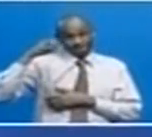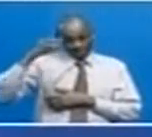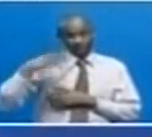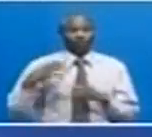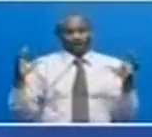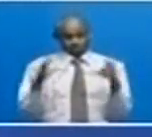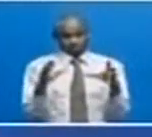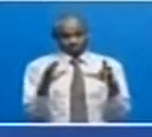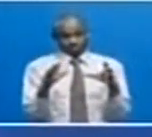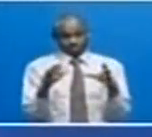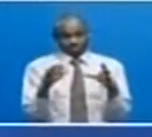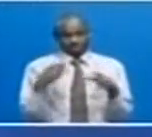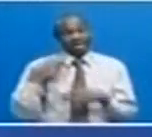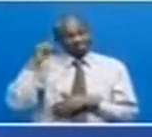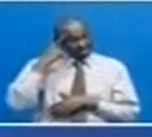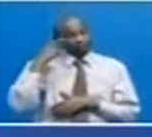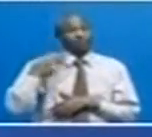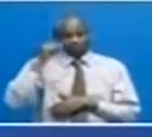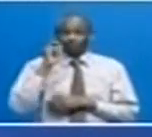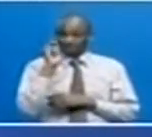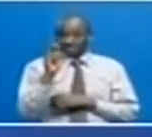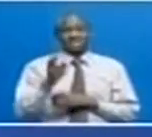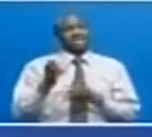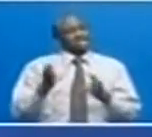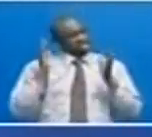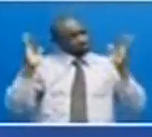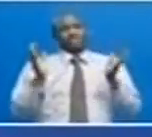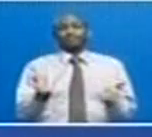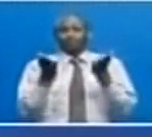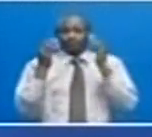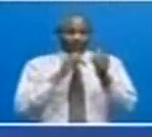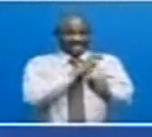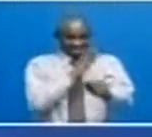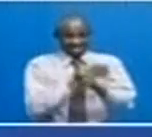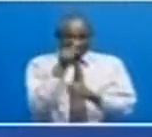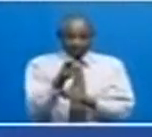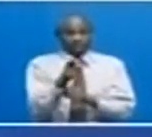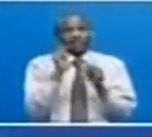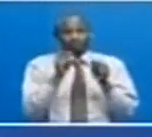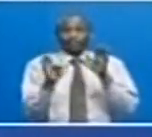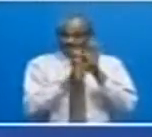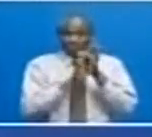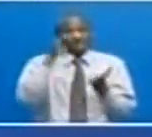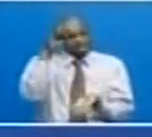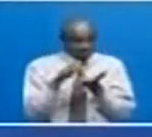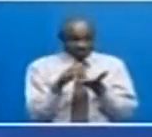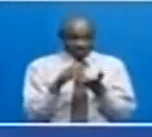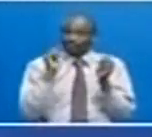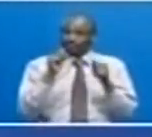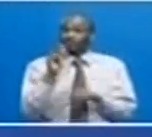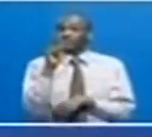grid. I think we will see huge improvements in energy efficiency, which reduce energy bills. I think we will